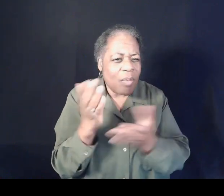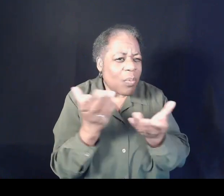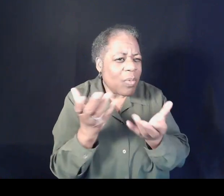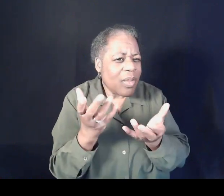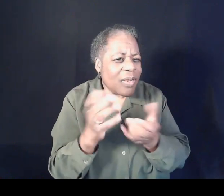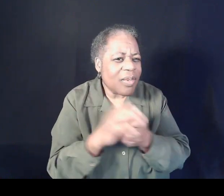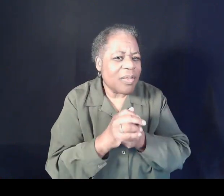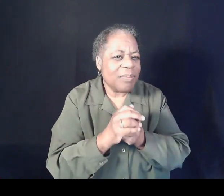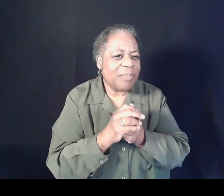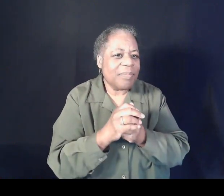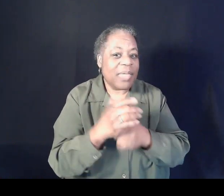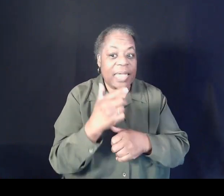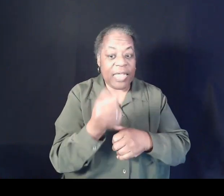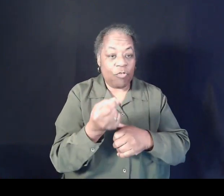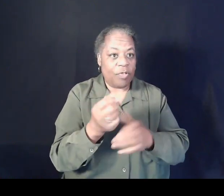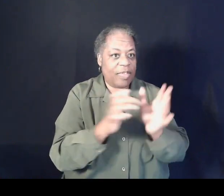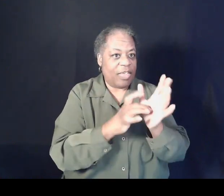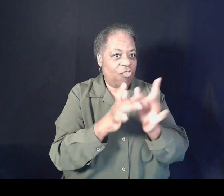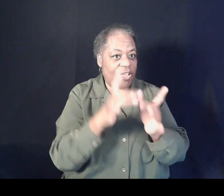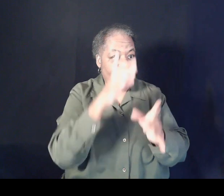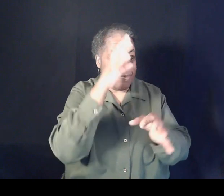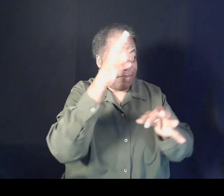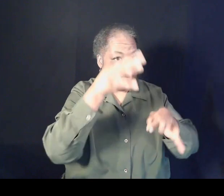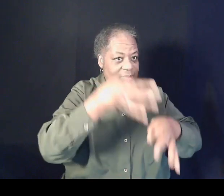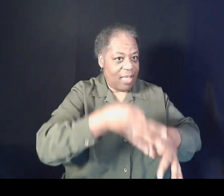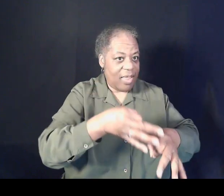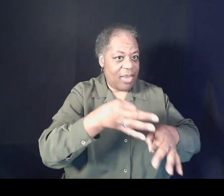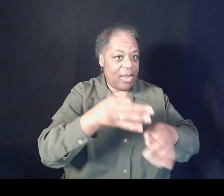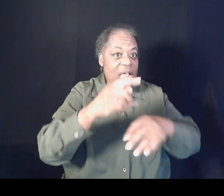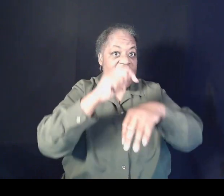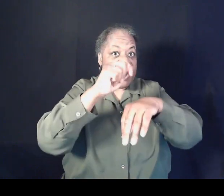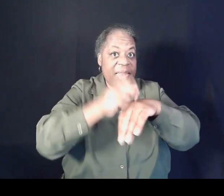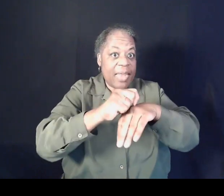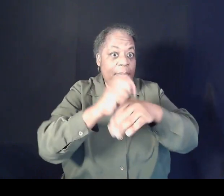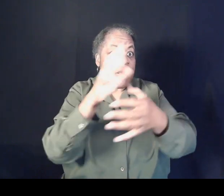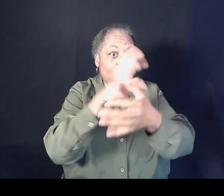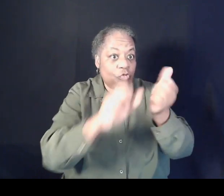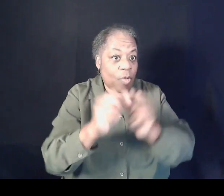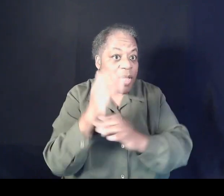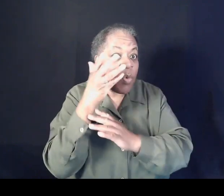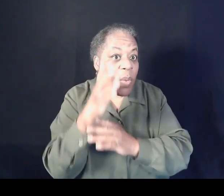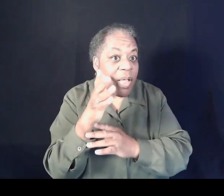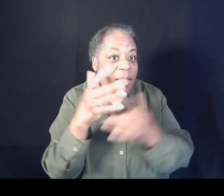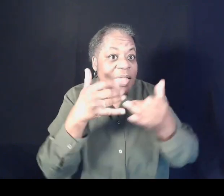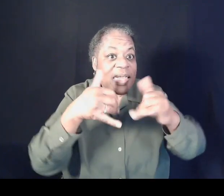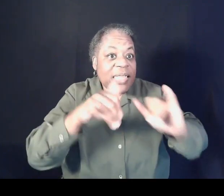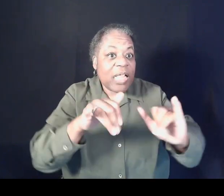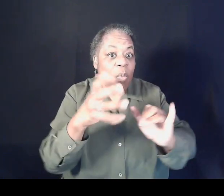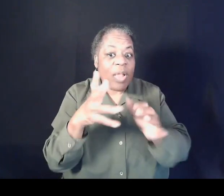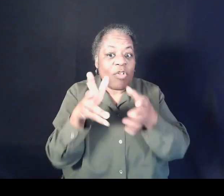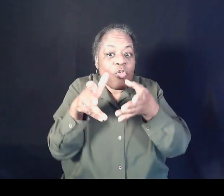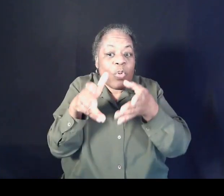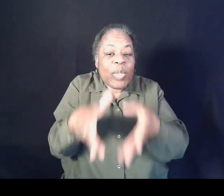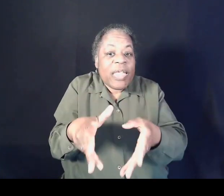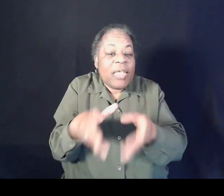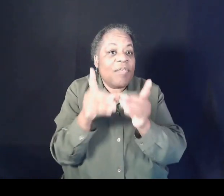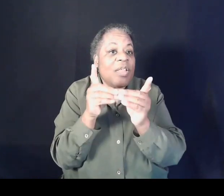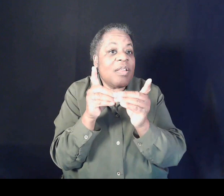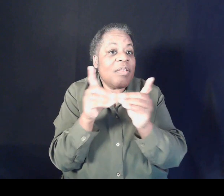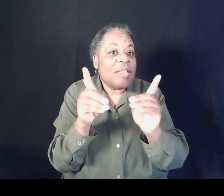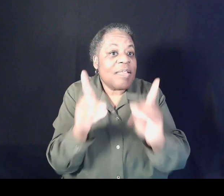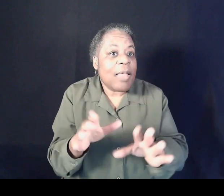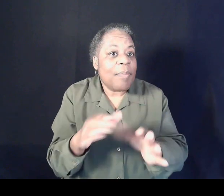It's interesting that Jesus decided that although the temple was going to be destroyed, he still wanted to leave the disciples with a symbolic